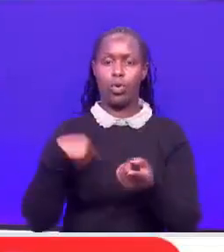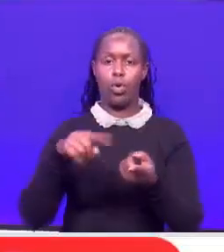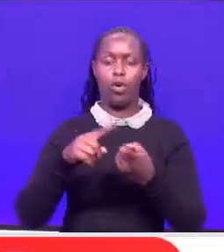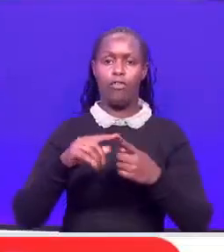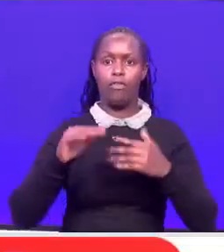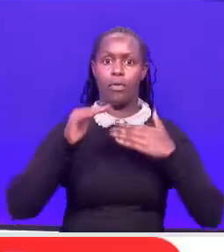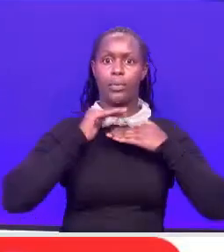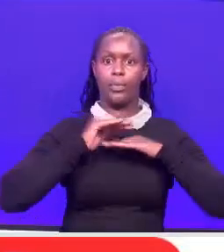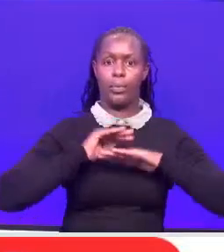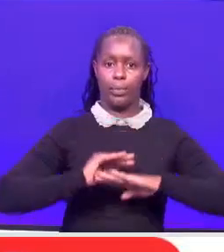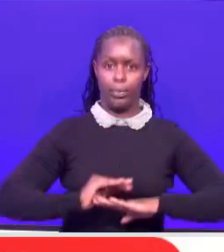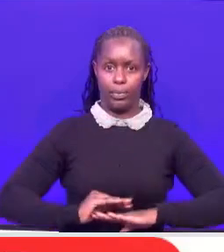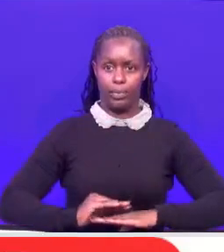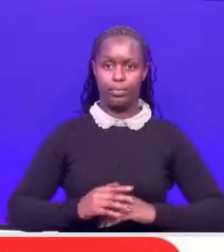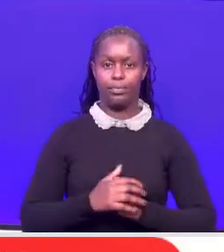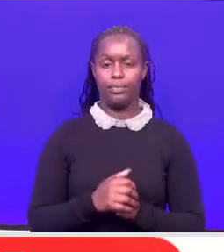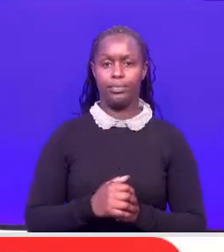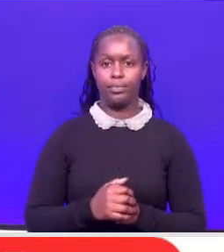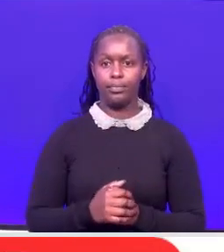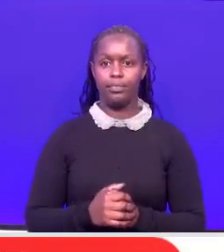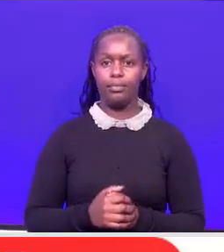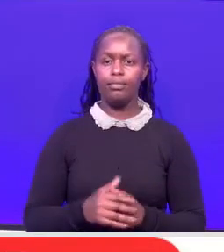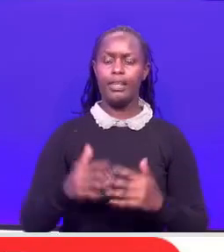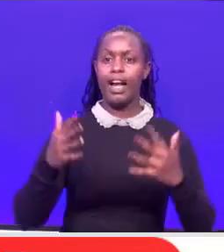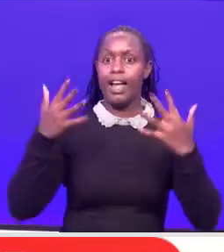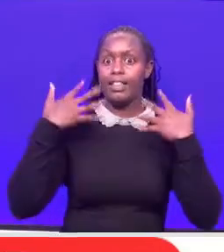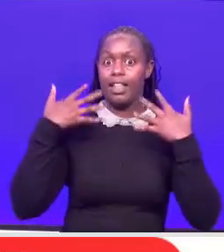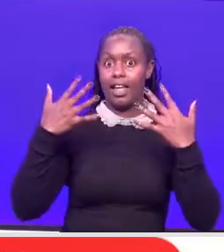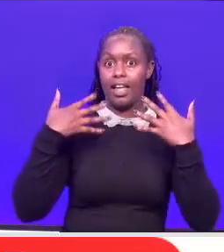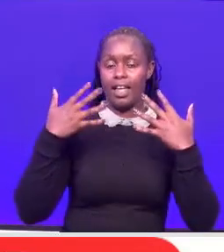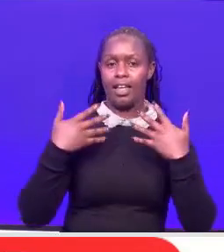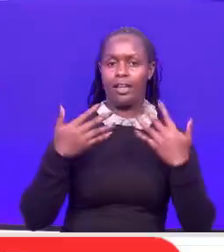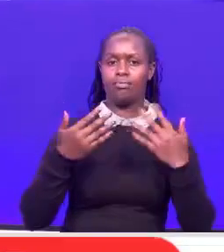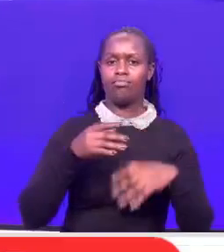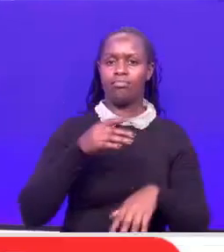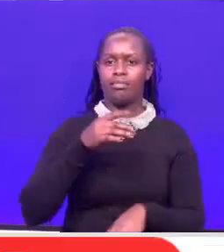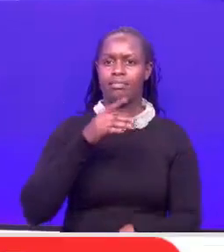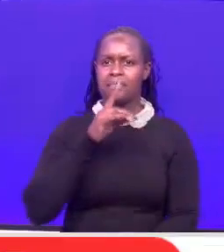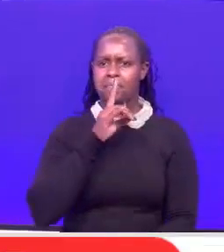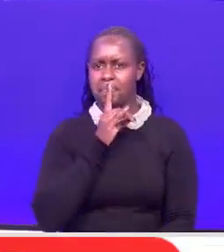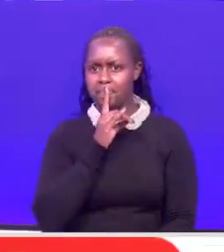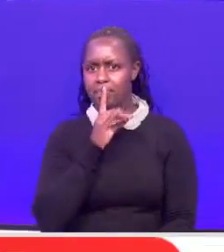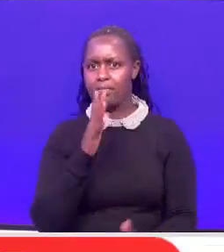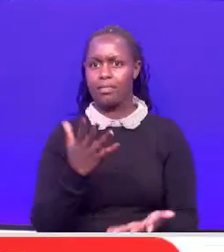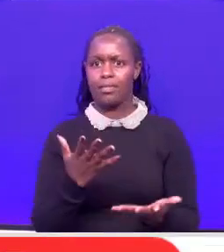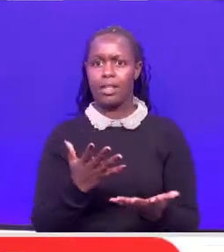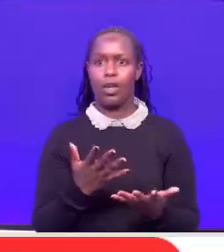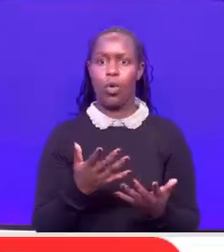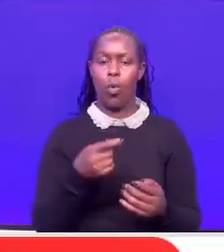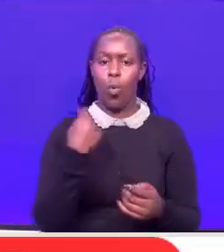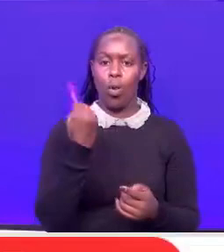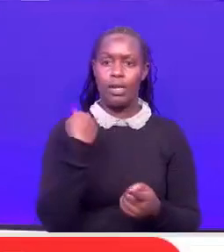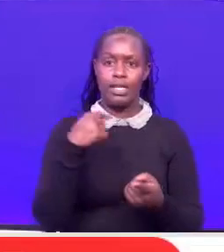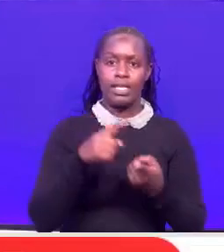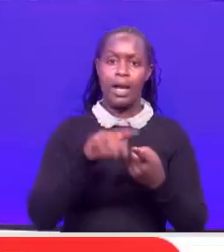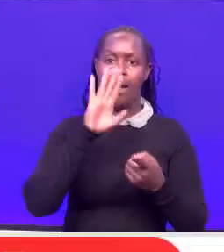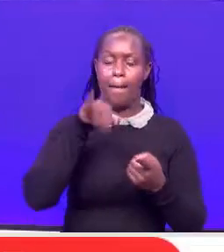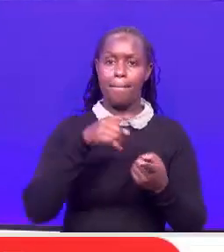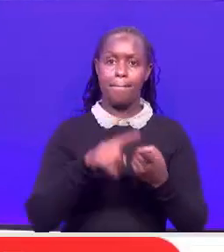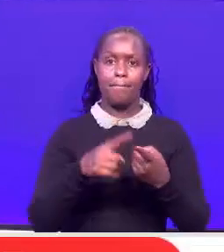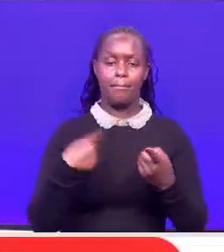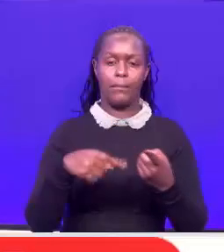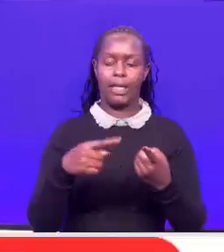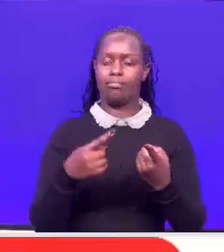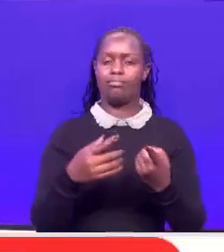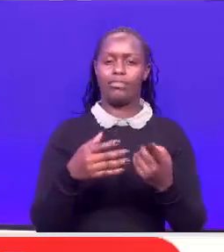tranquility. The air is filled with a serene silence, broken only by a gentle rustling of leaves and